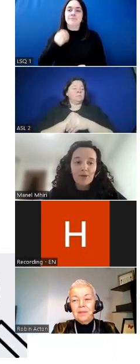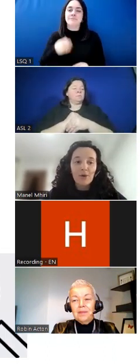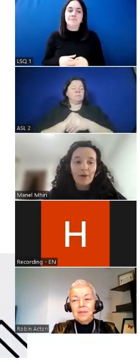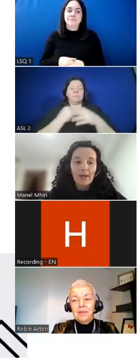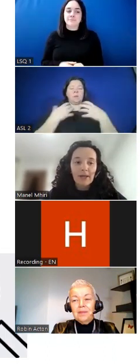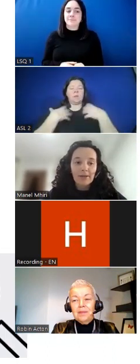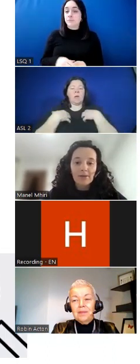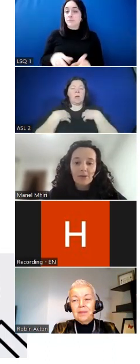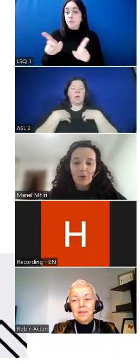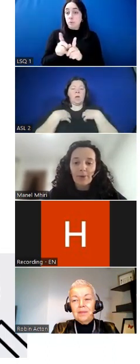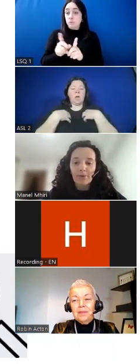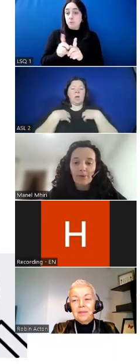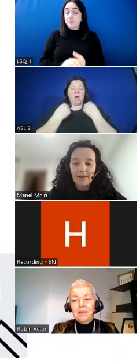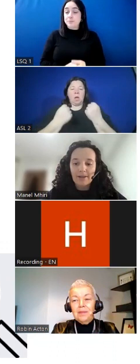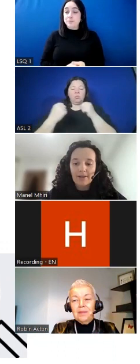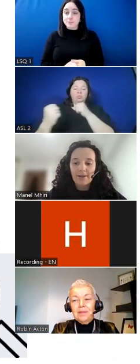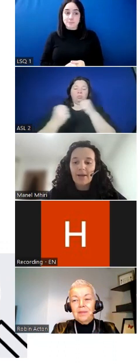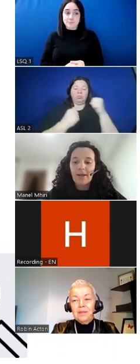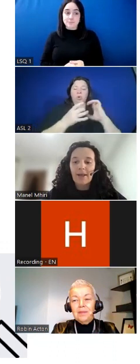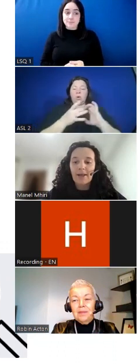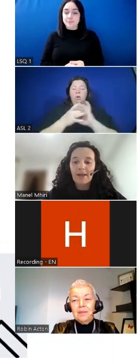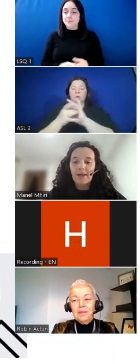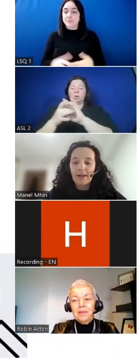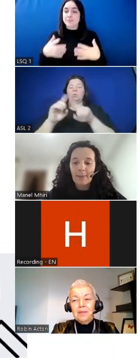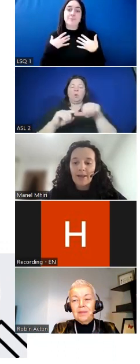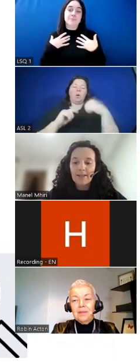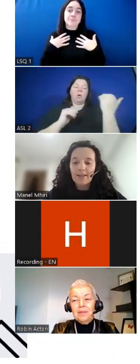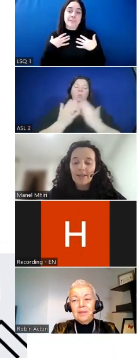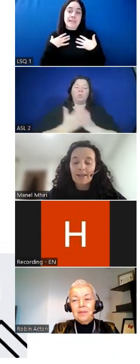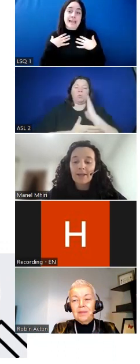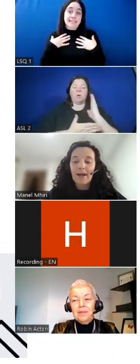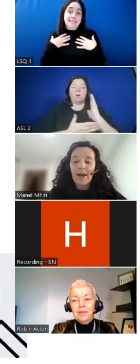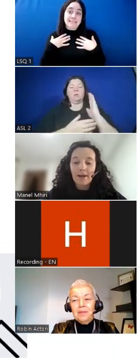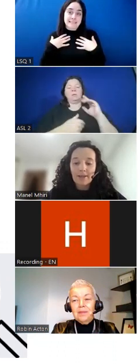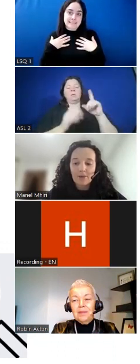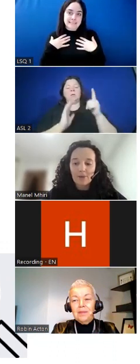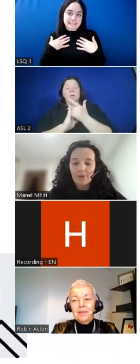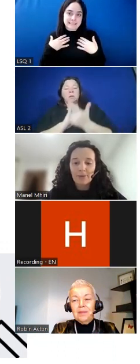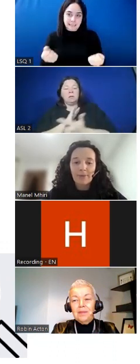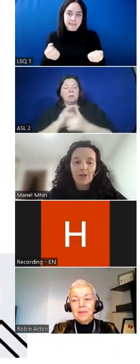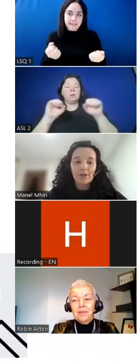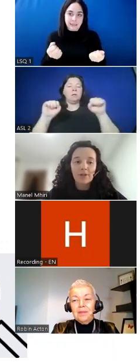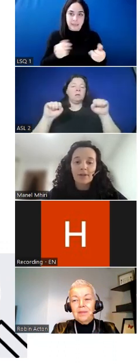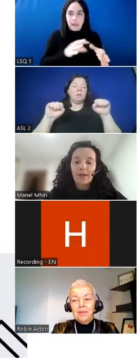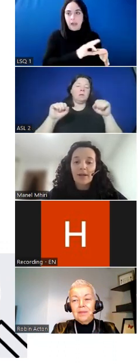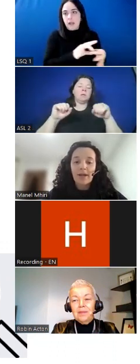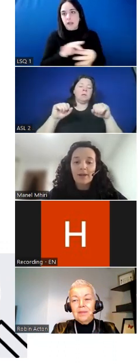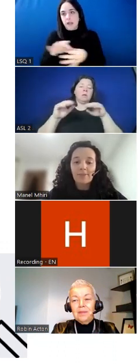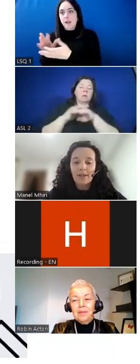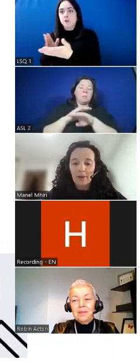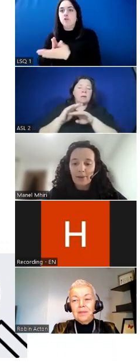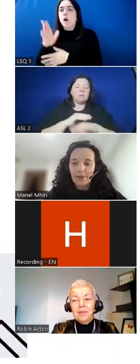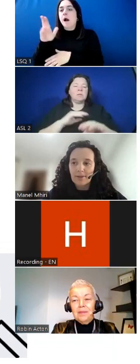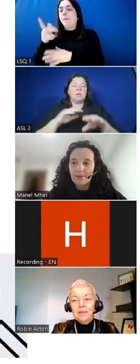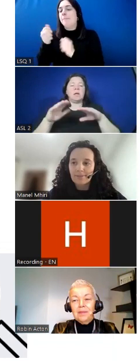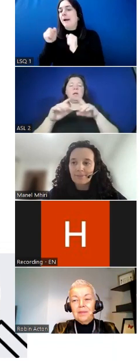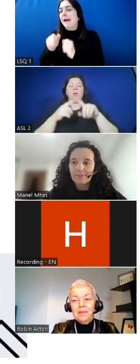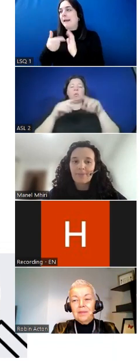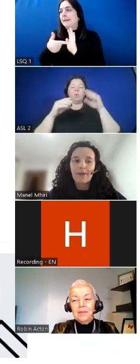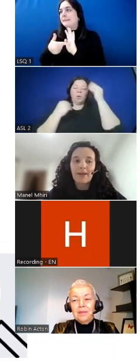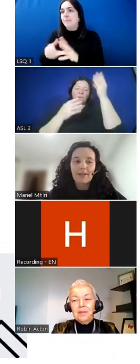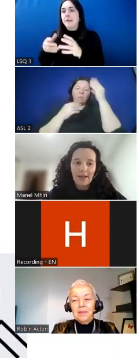health is strongly linked to other rights, like legal capacity, access to information, and many